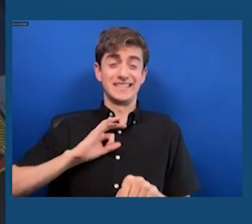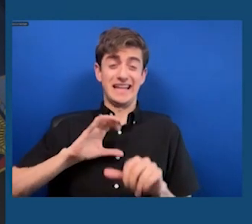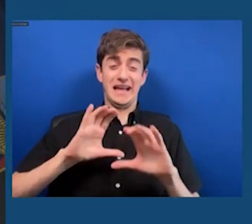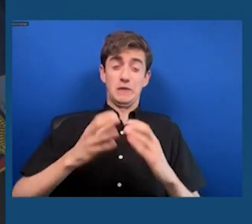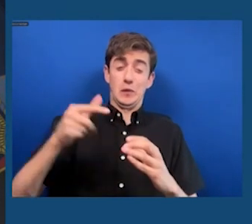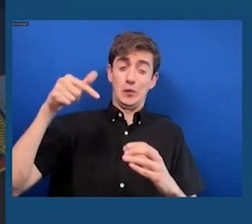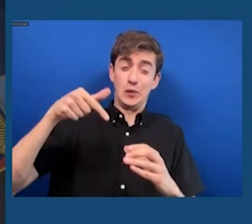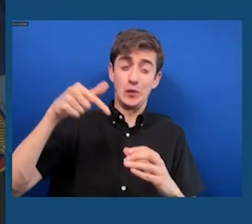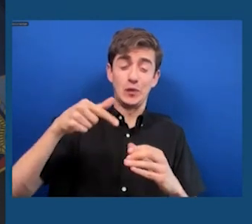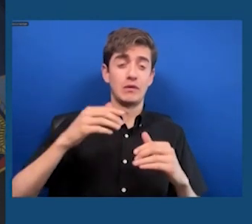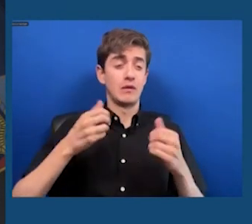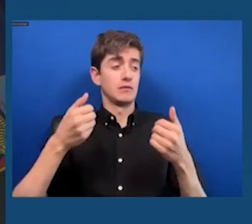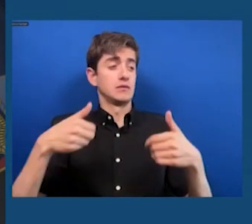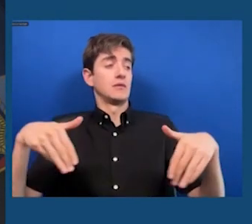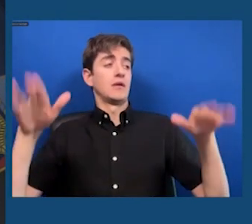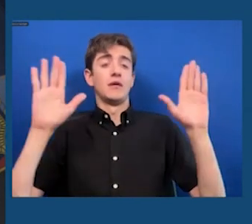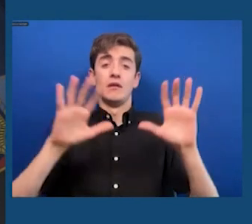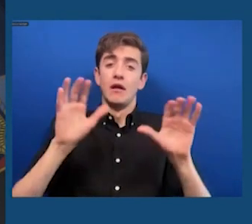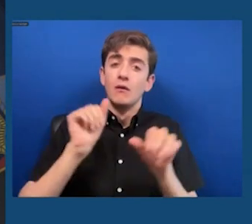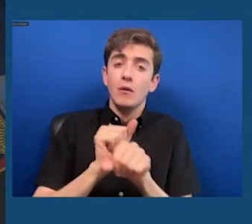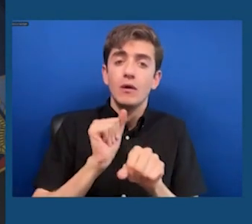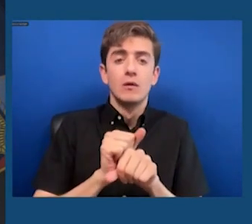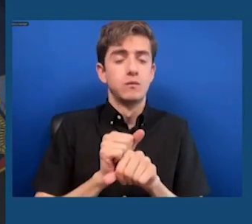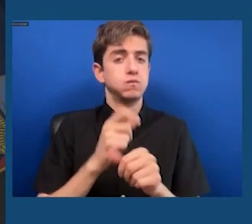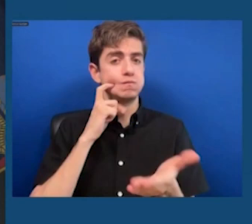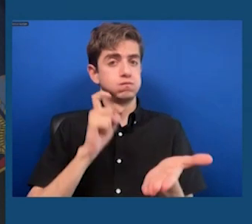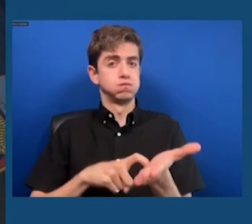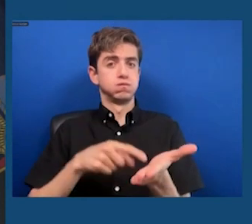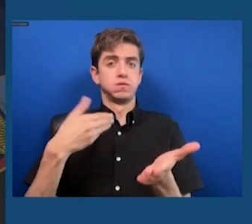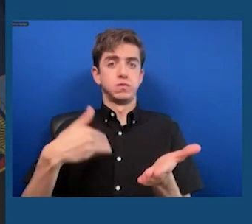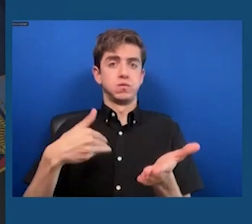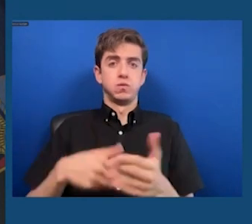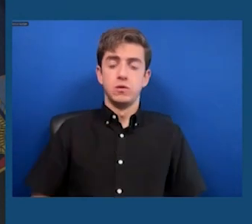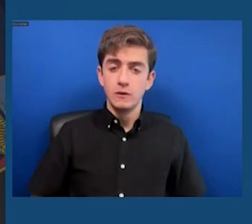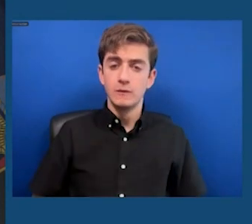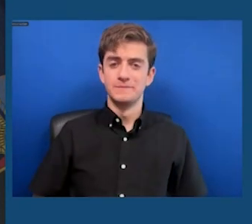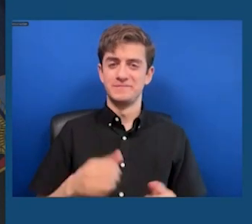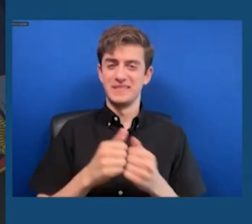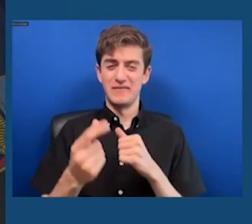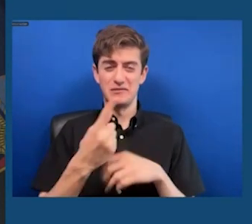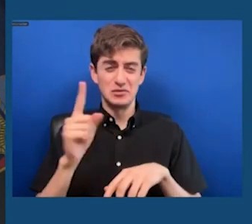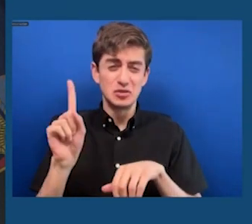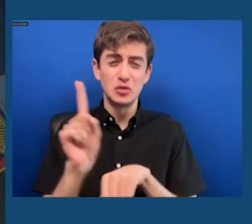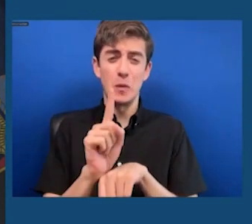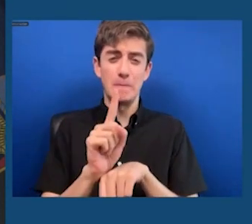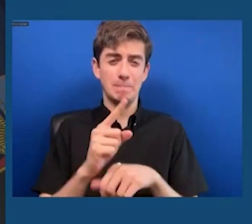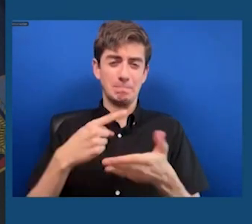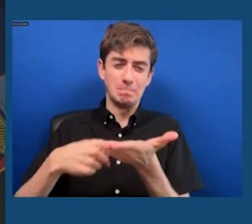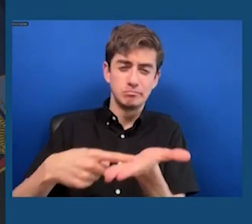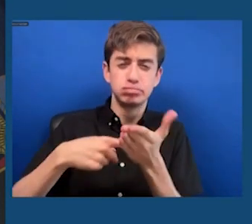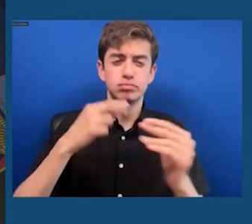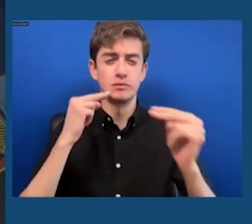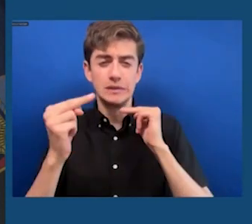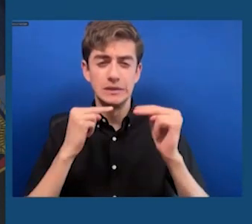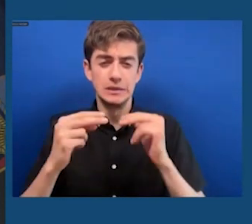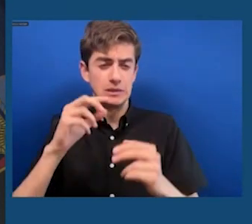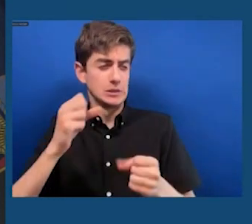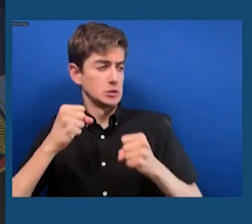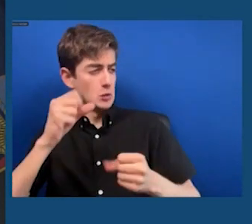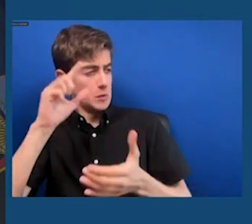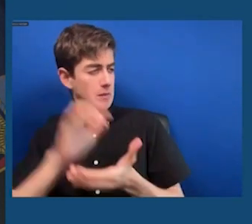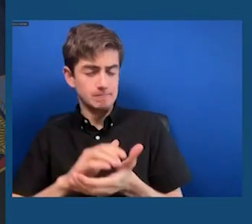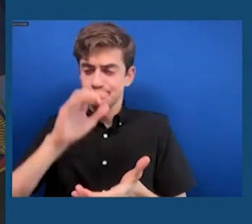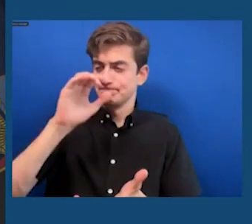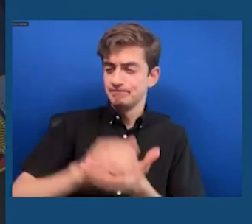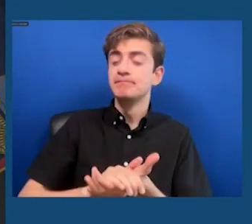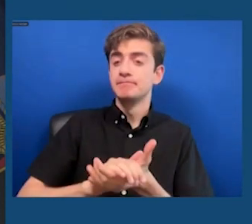made. And they deserve a lot of recognition as well. Each of us came to the table with really strongly held beliefs. But in the interest of our state, we